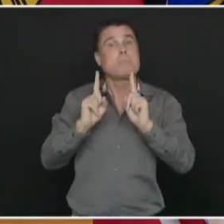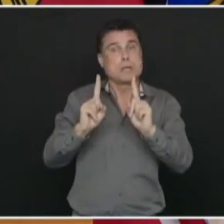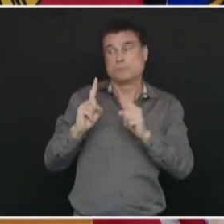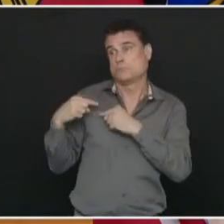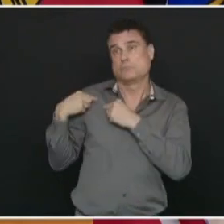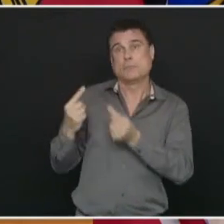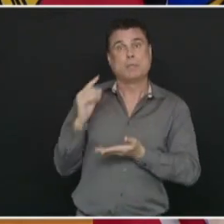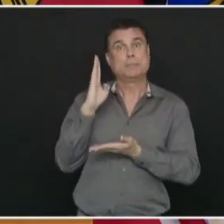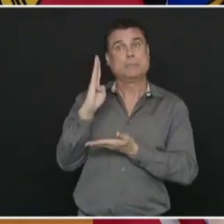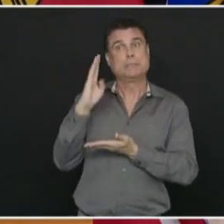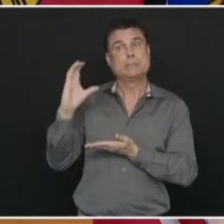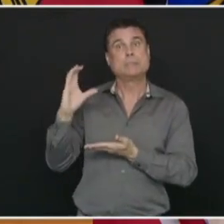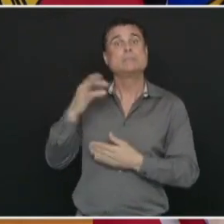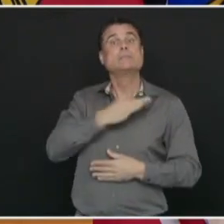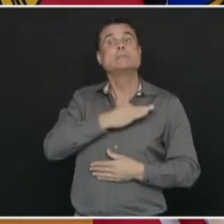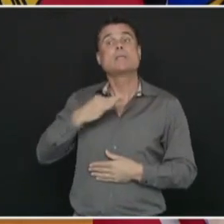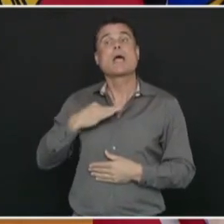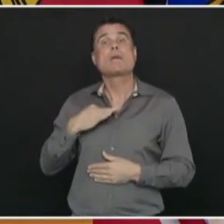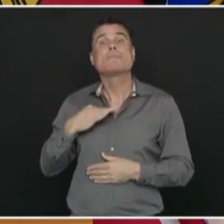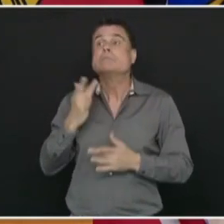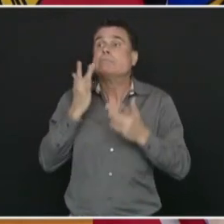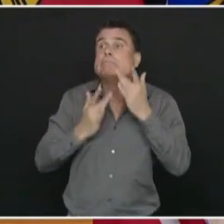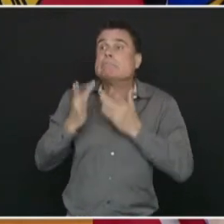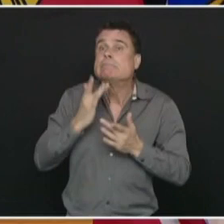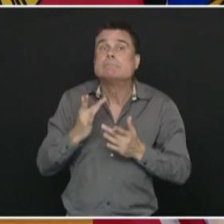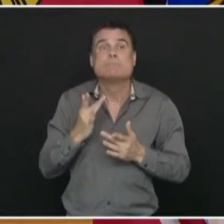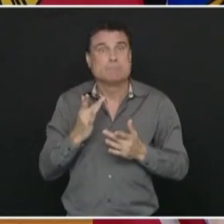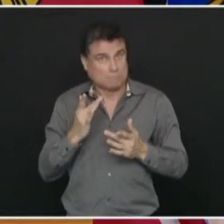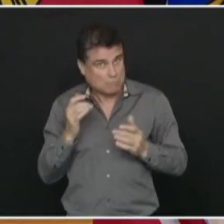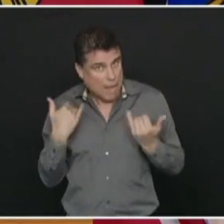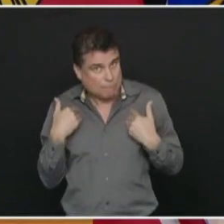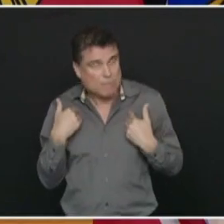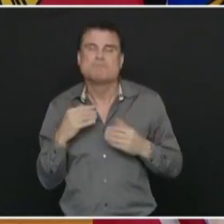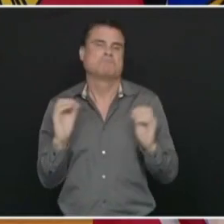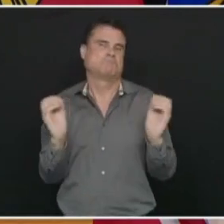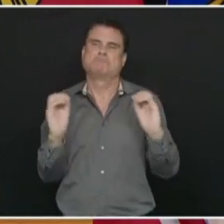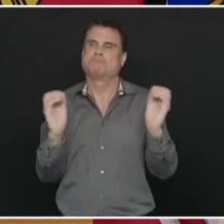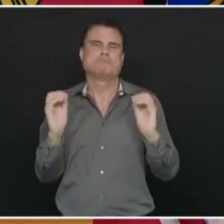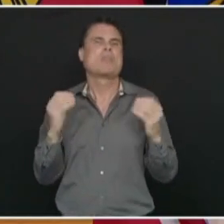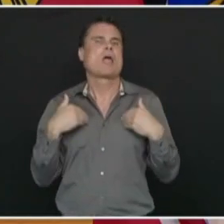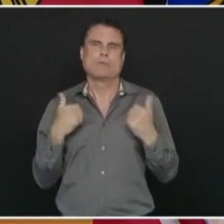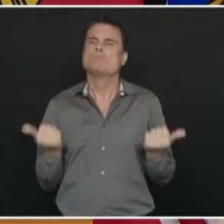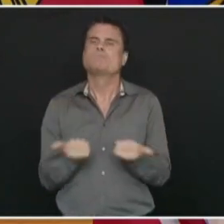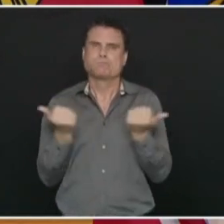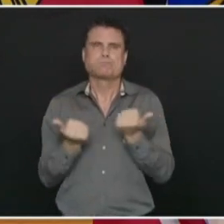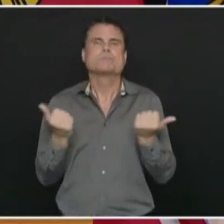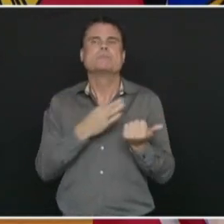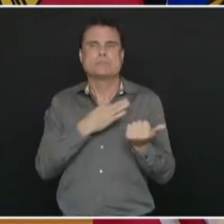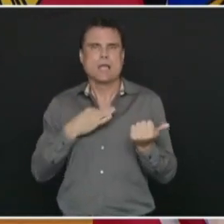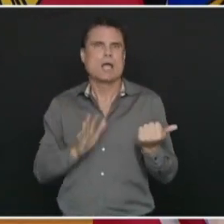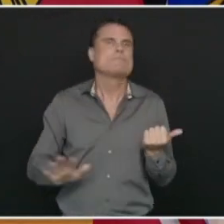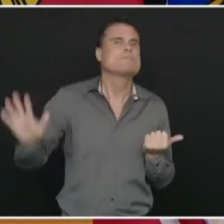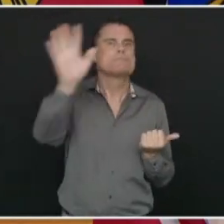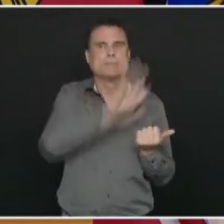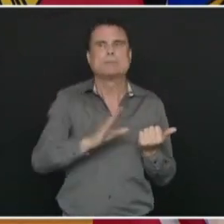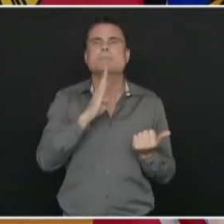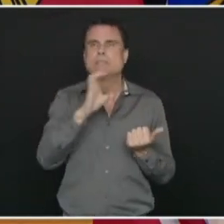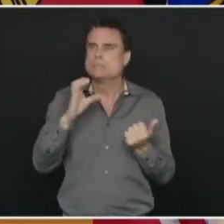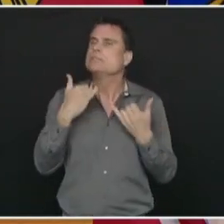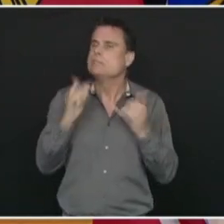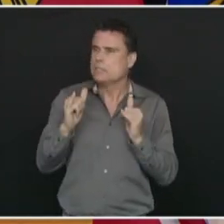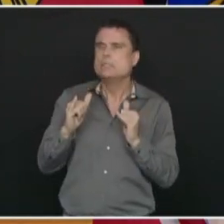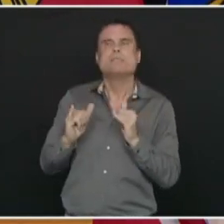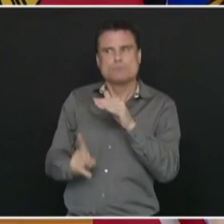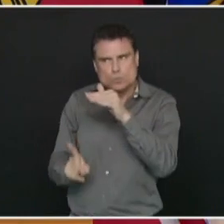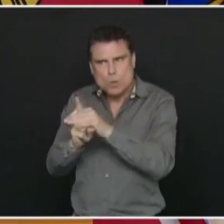so a couple of things. The testing strategy is for people who are sick in the community. So yes,